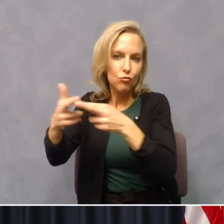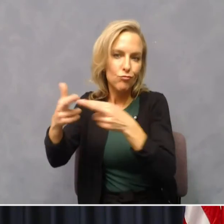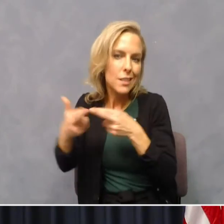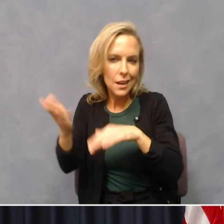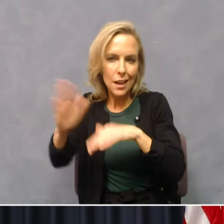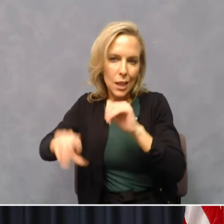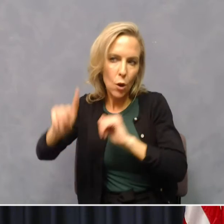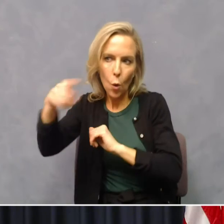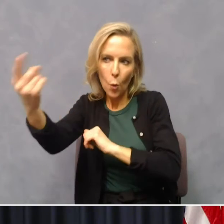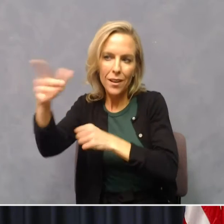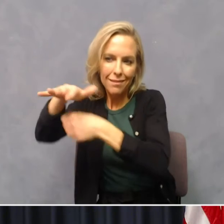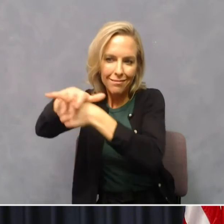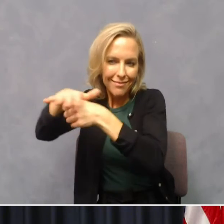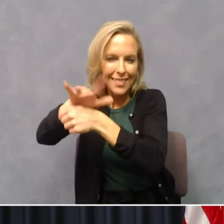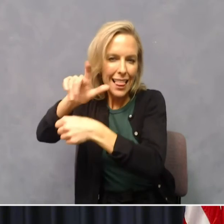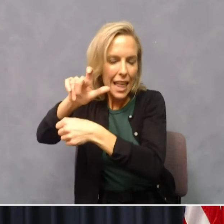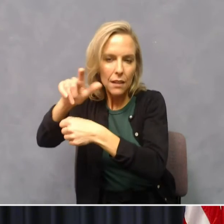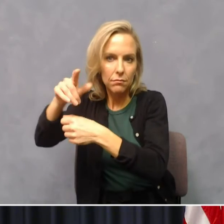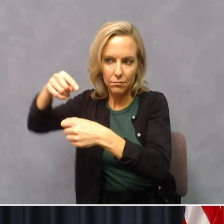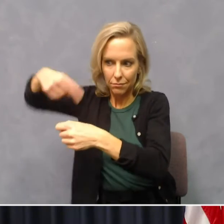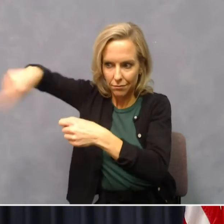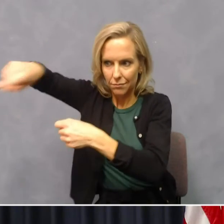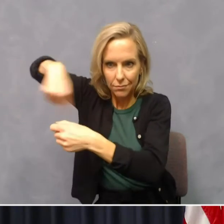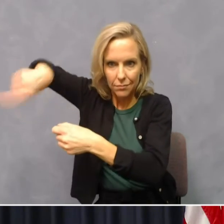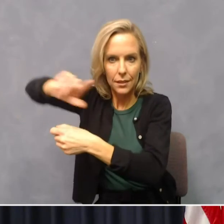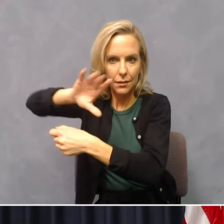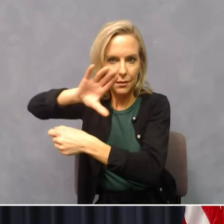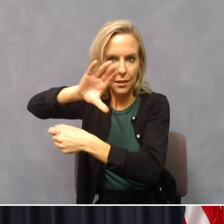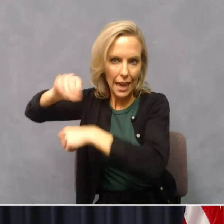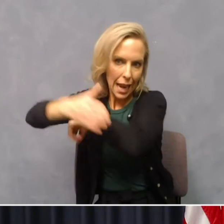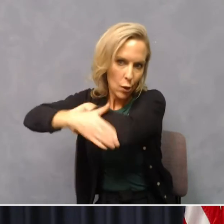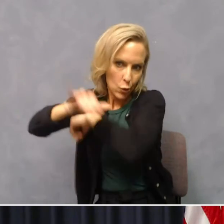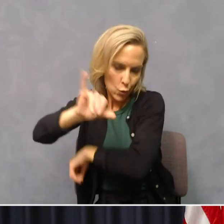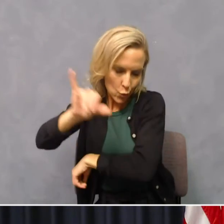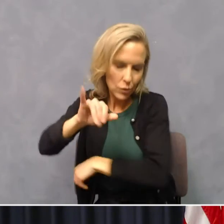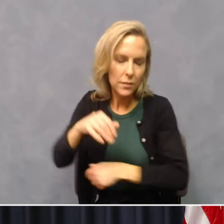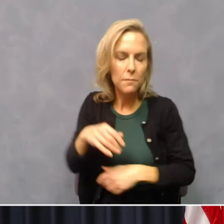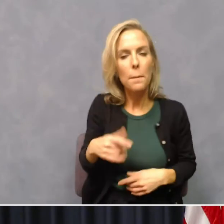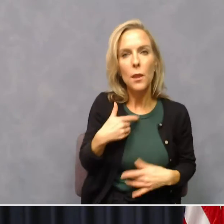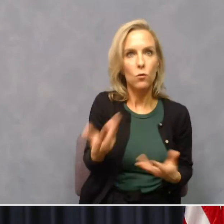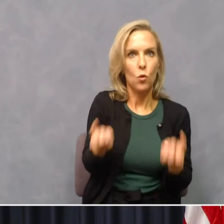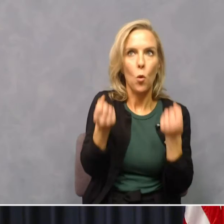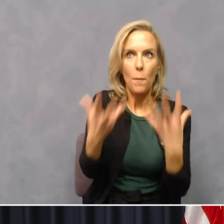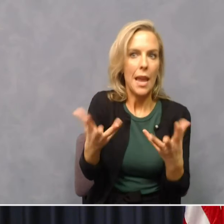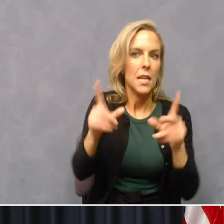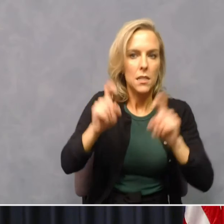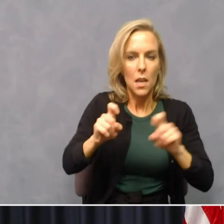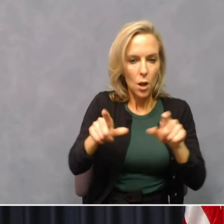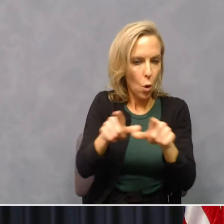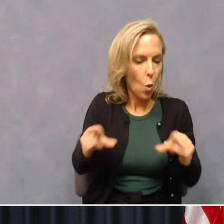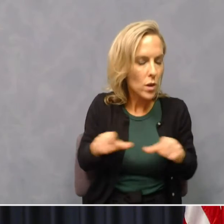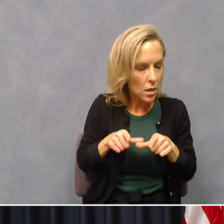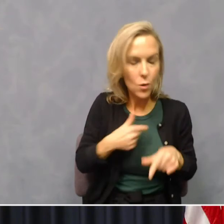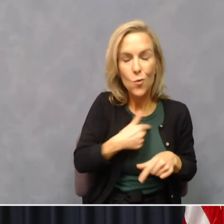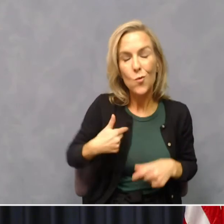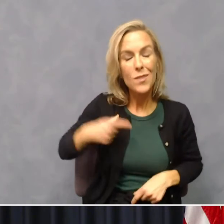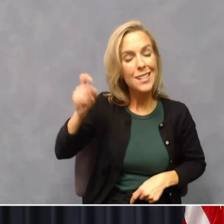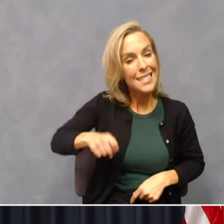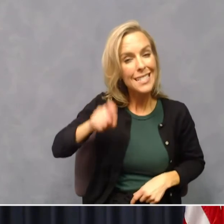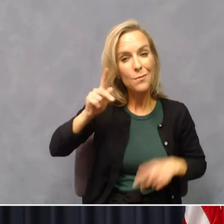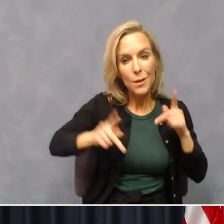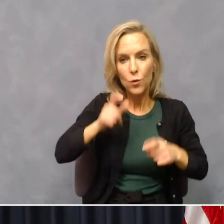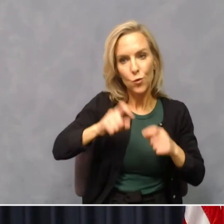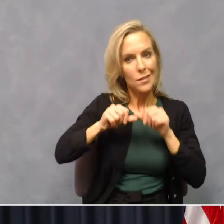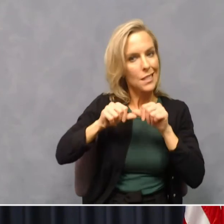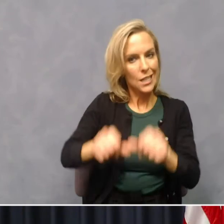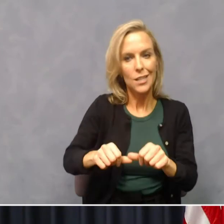county itself. But we've now have so many testing locations. We need people to continue doing